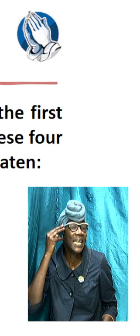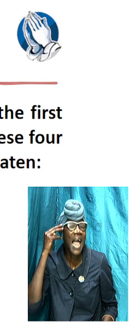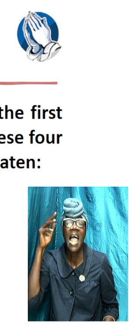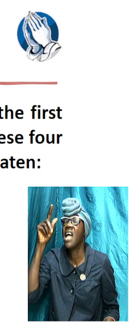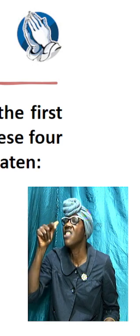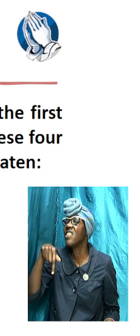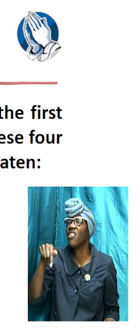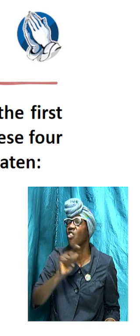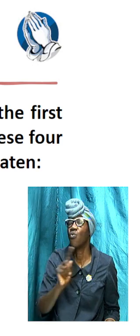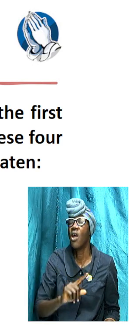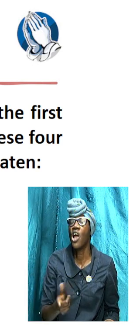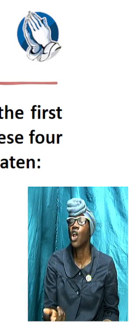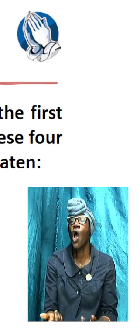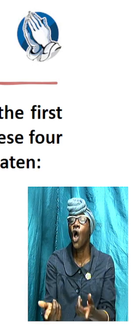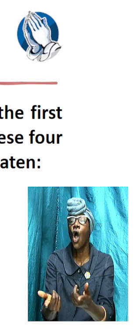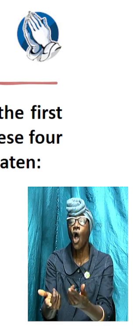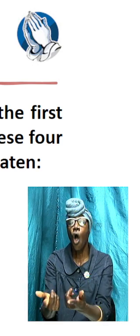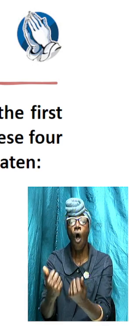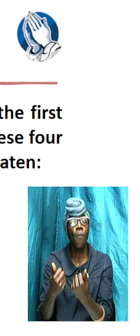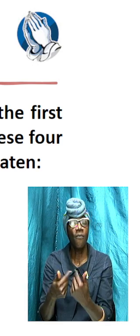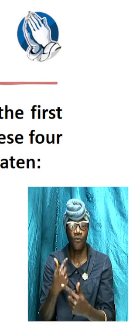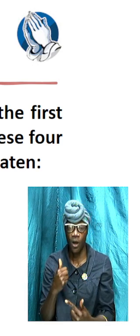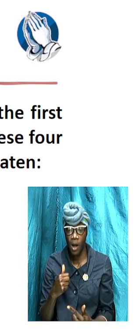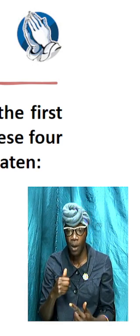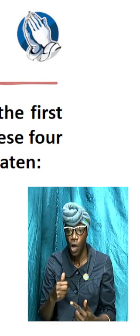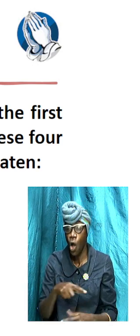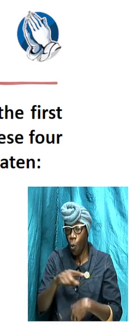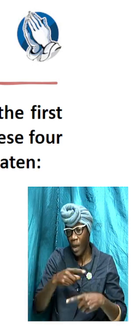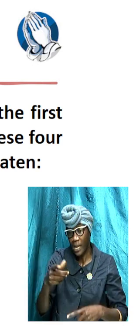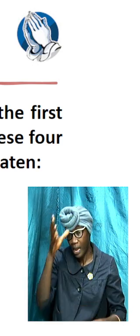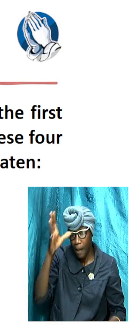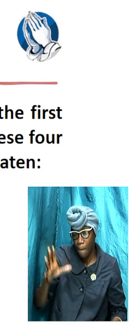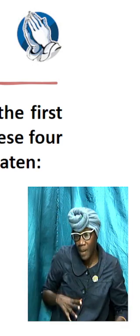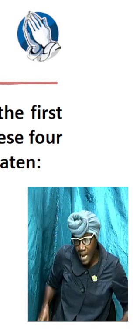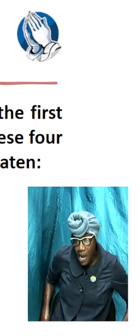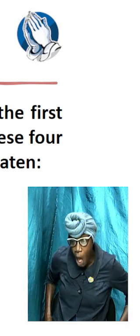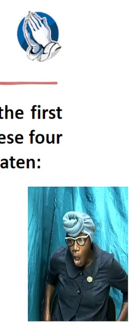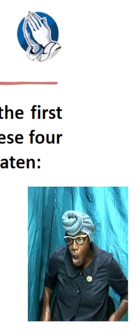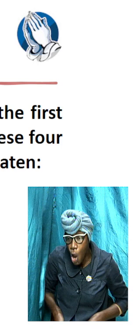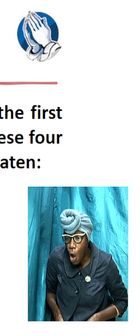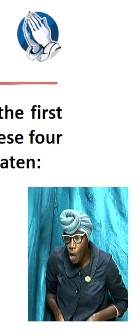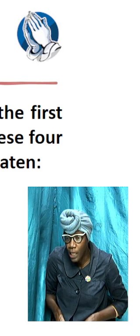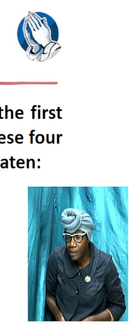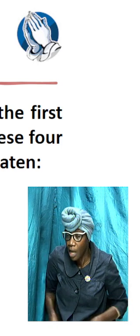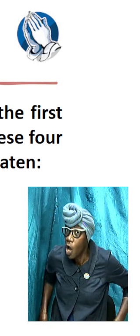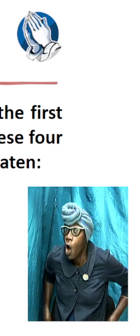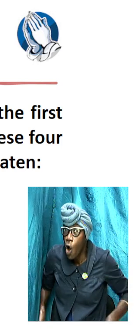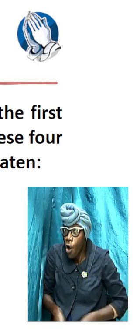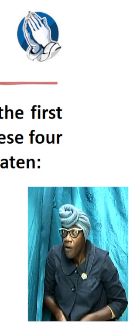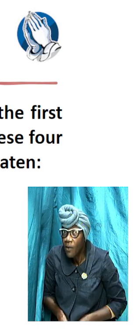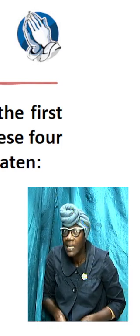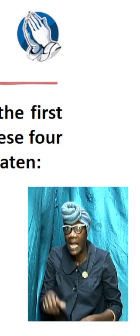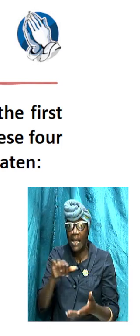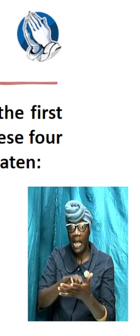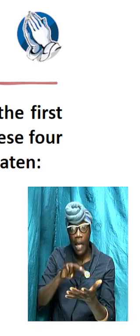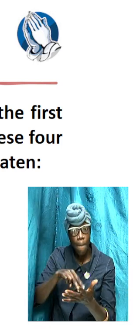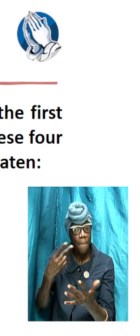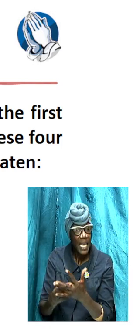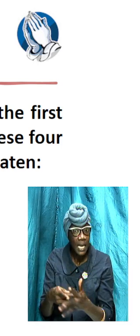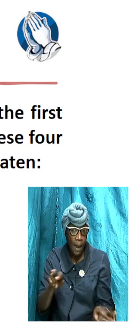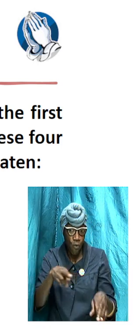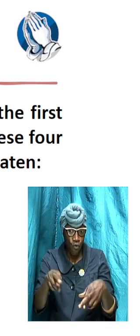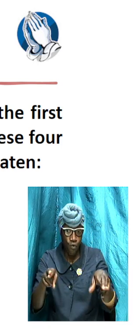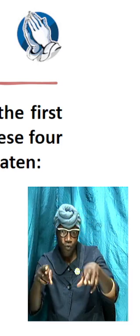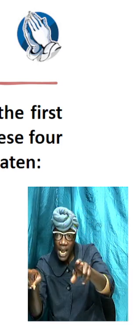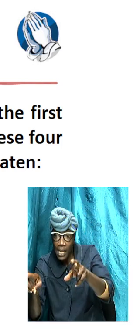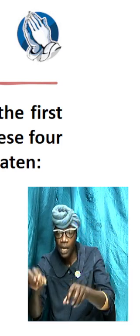from. When the Jewish man's loin is girded, it means that he is ready to move. He is ready to work. Amen. So